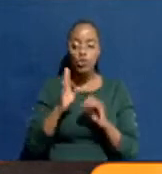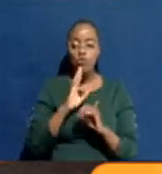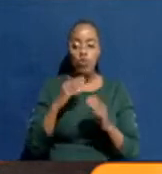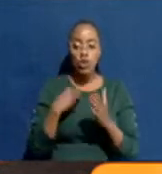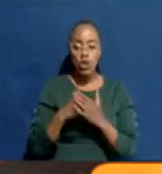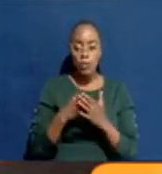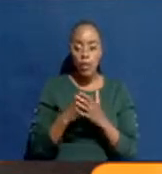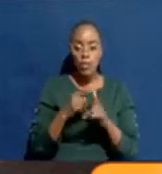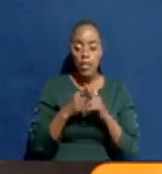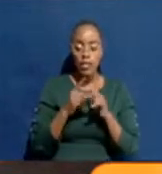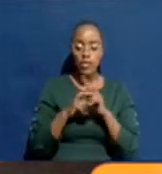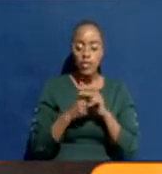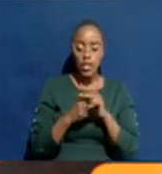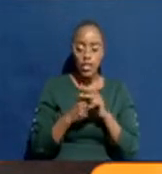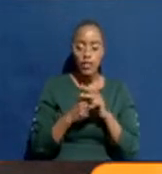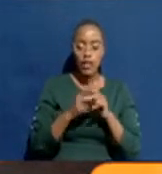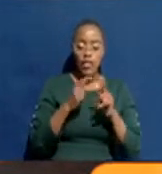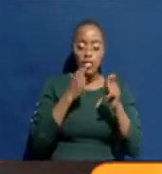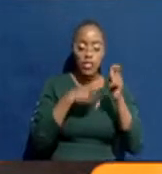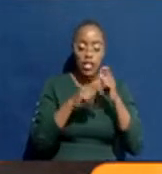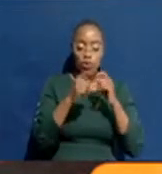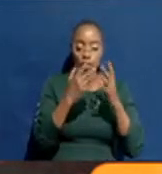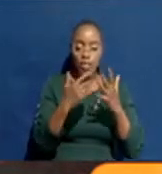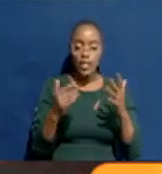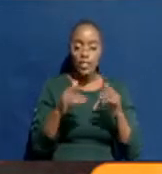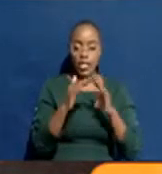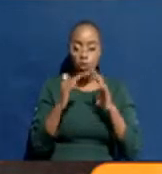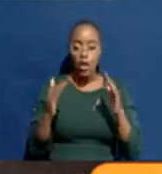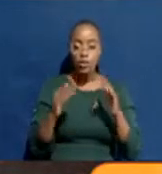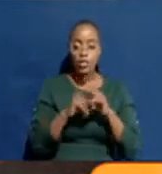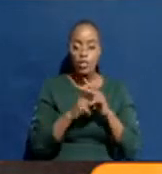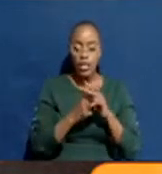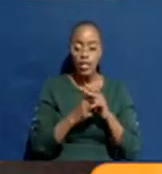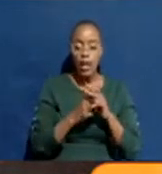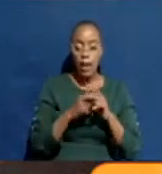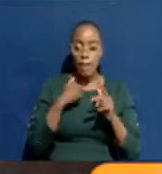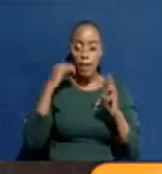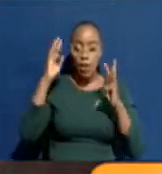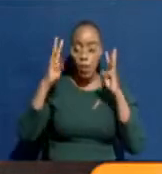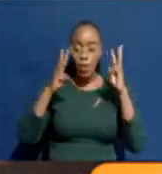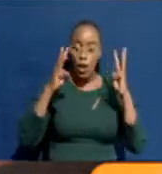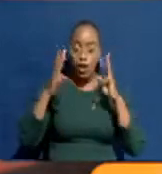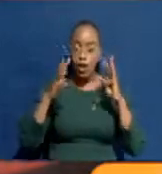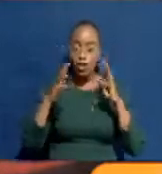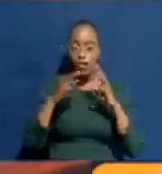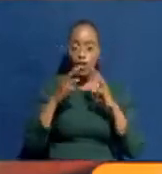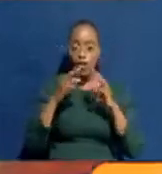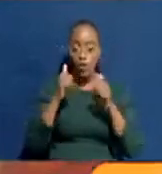to start selling your TV and your radio and your house. I worry that by the